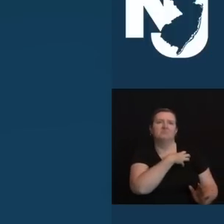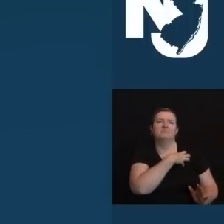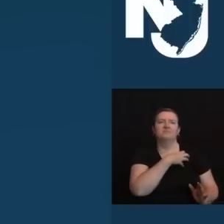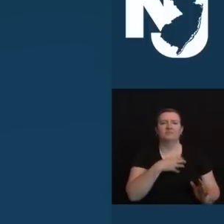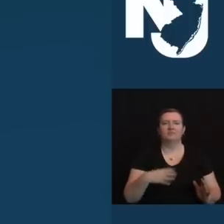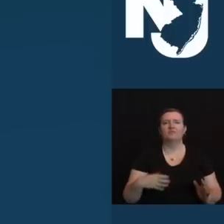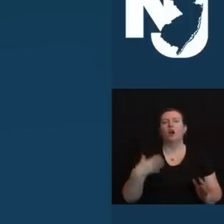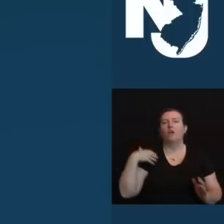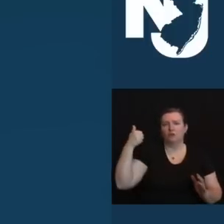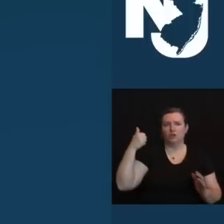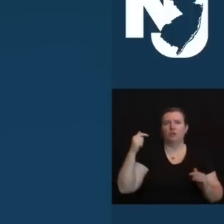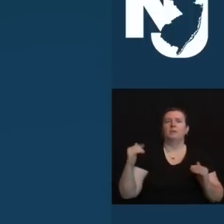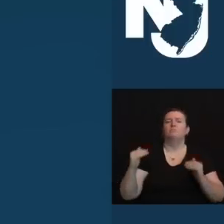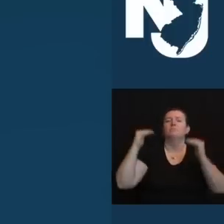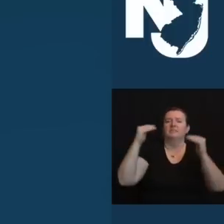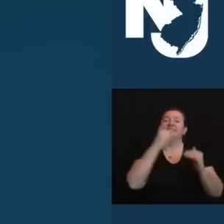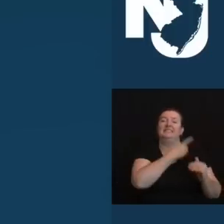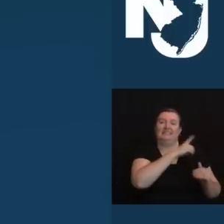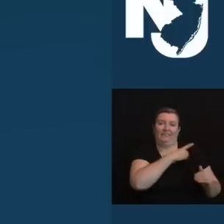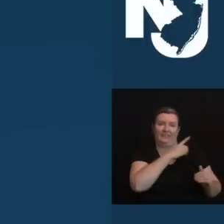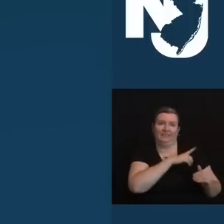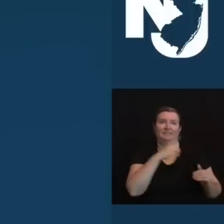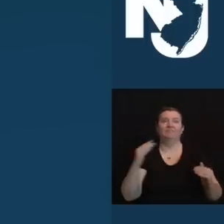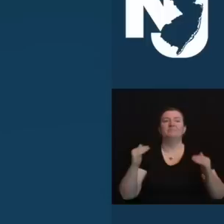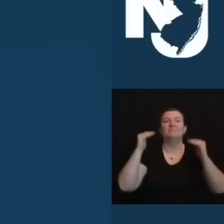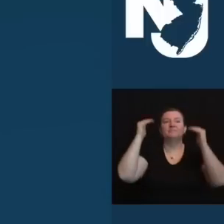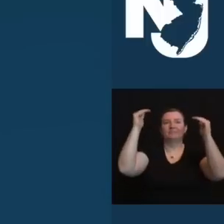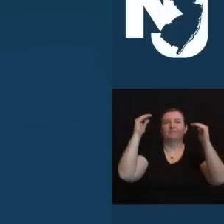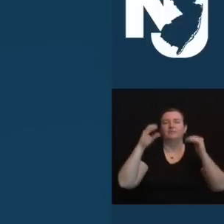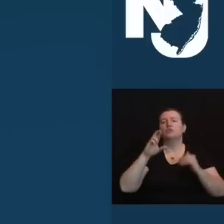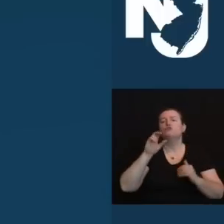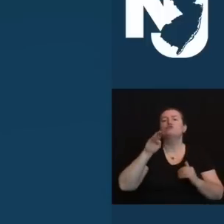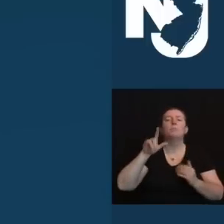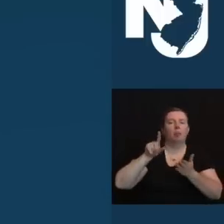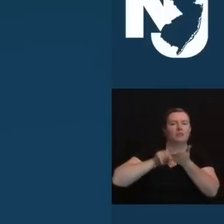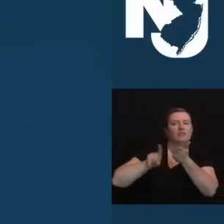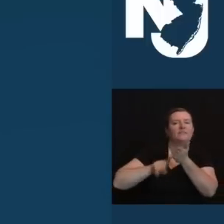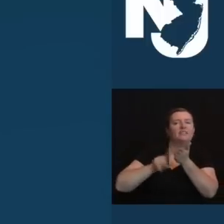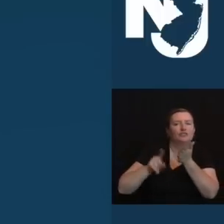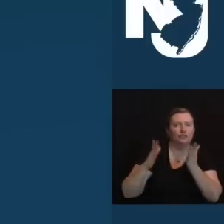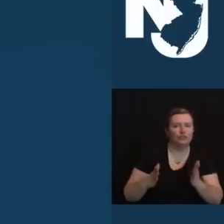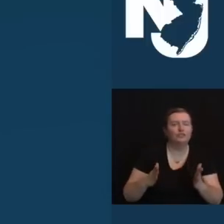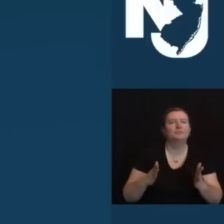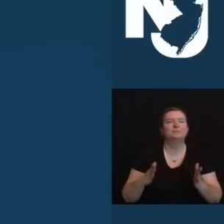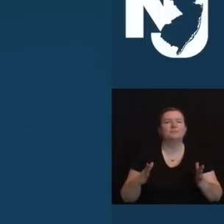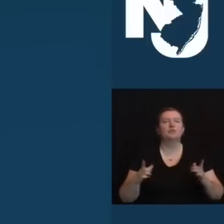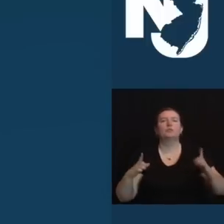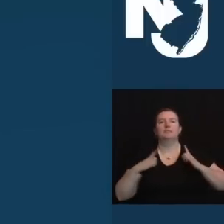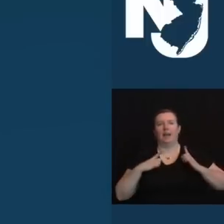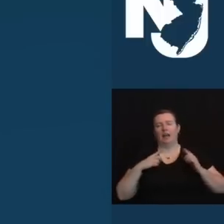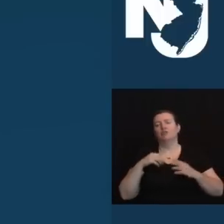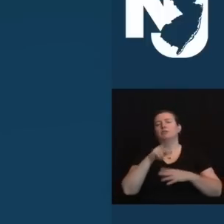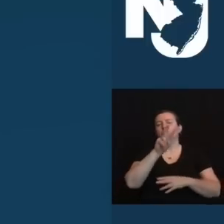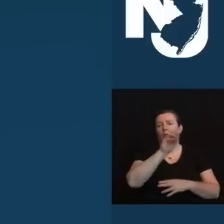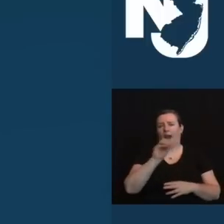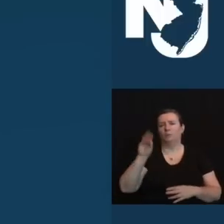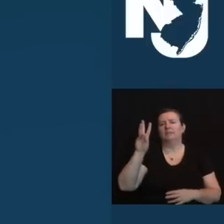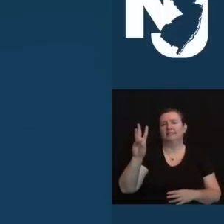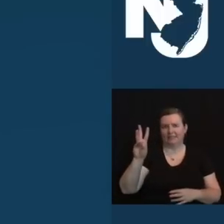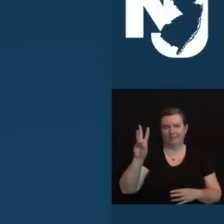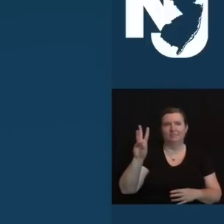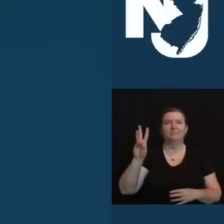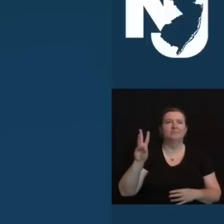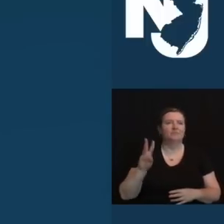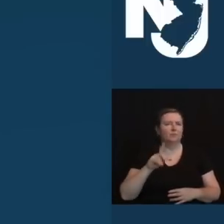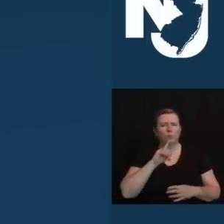to detective, and again later to criminal investigator before retiring in 2006. Gaspar made the most of his